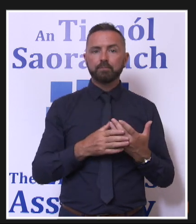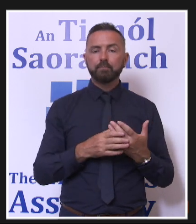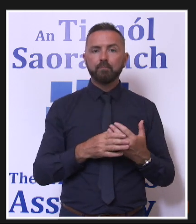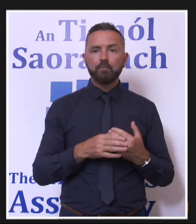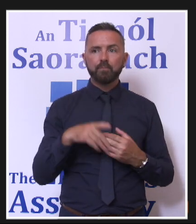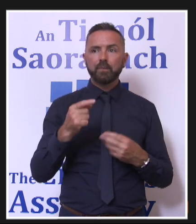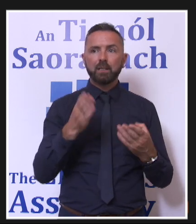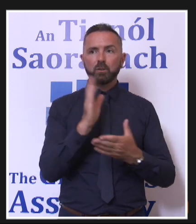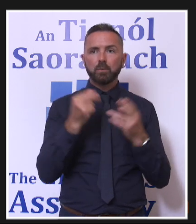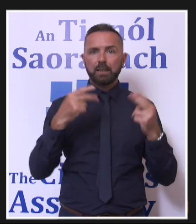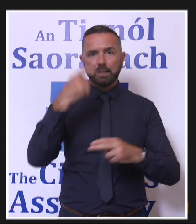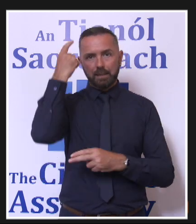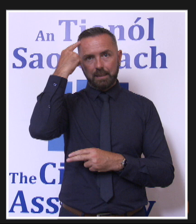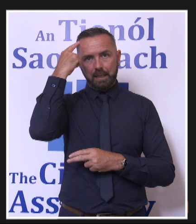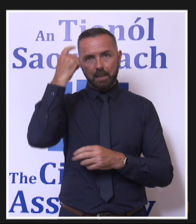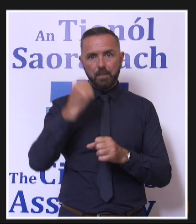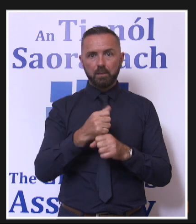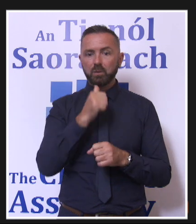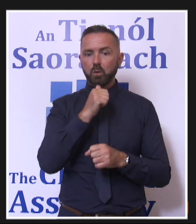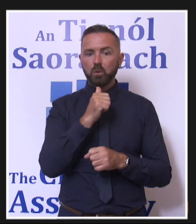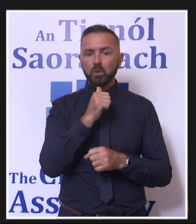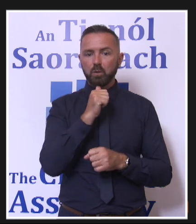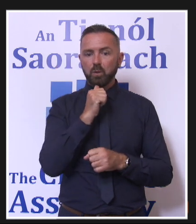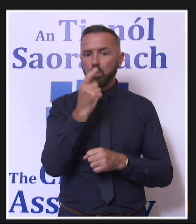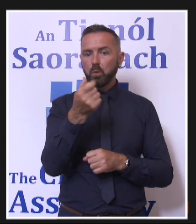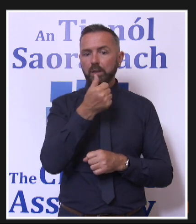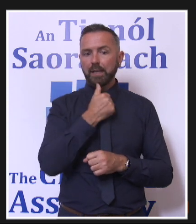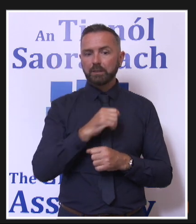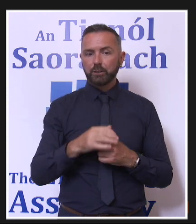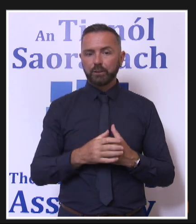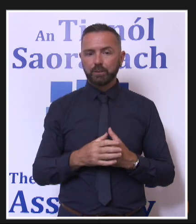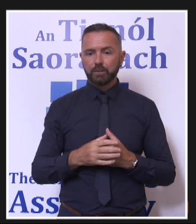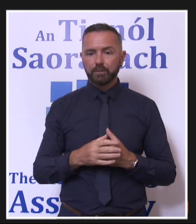just got to figure out. There's no one answer.